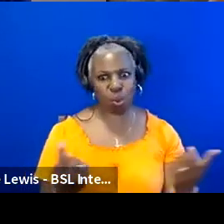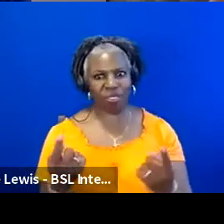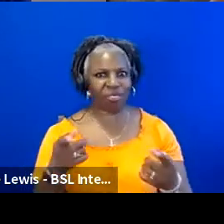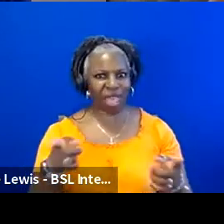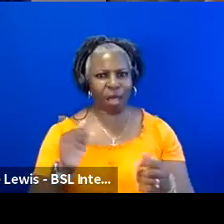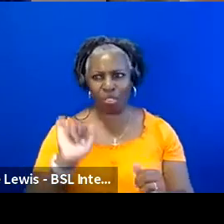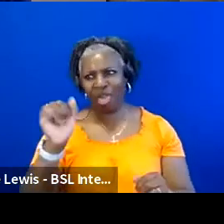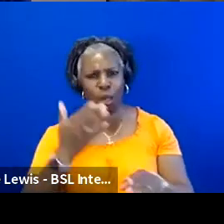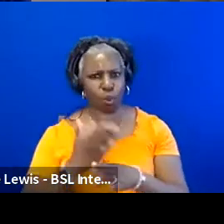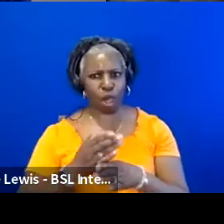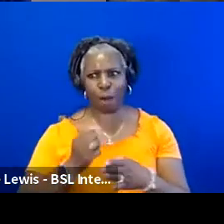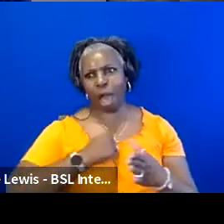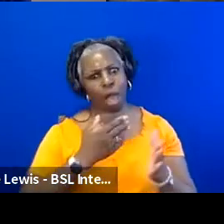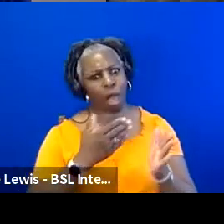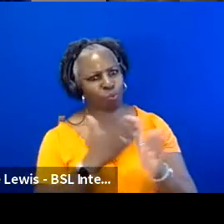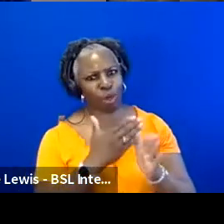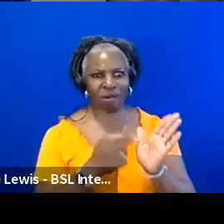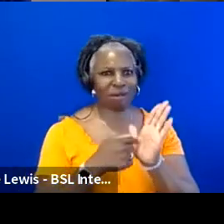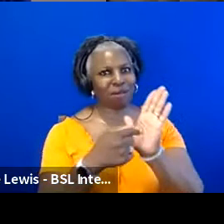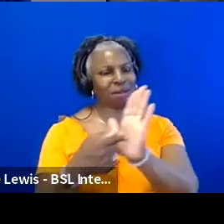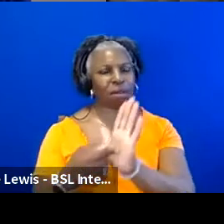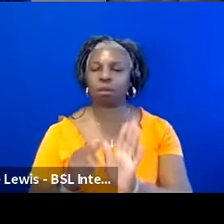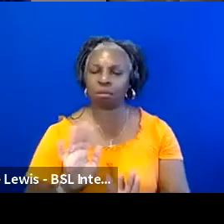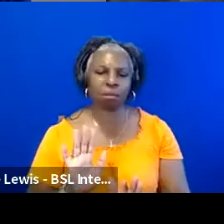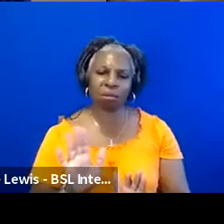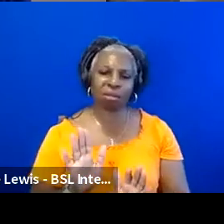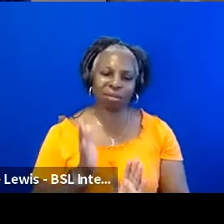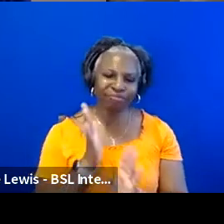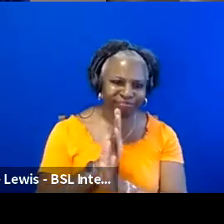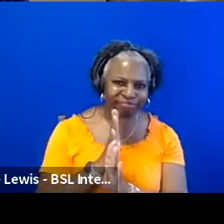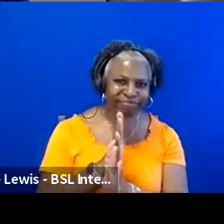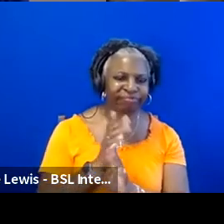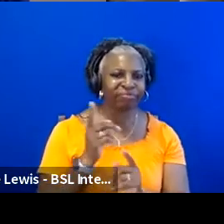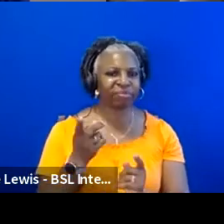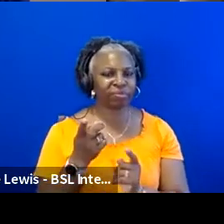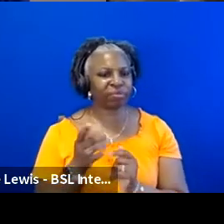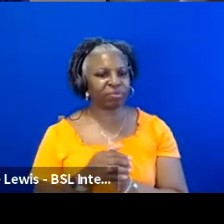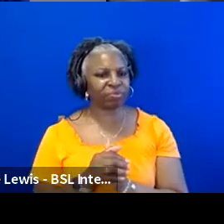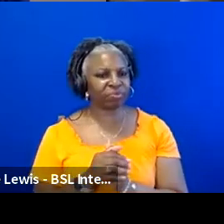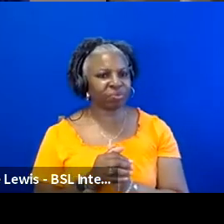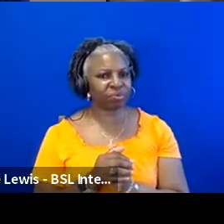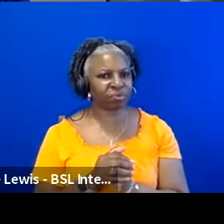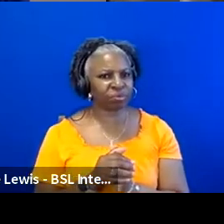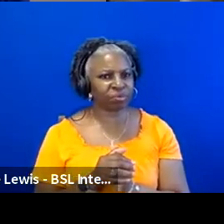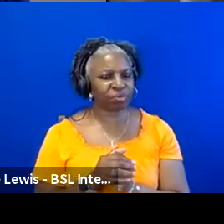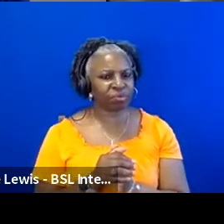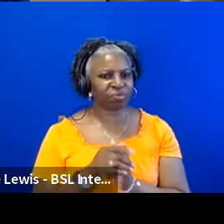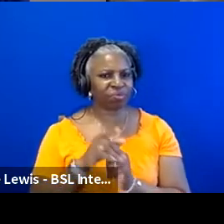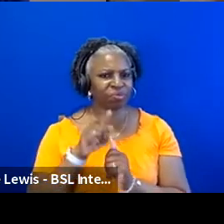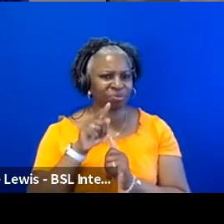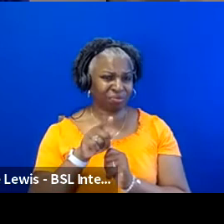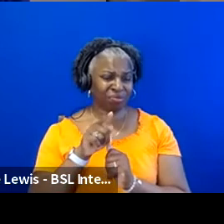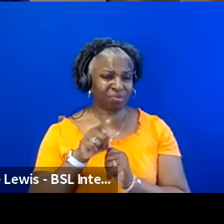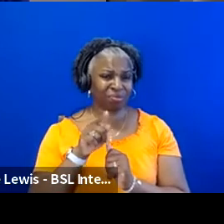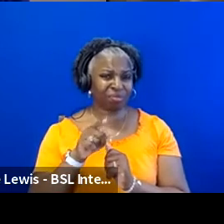I would absolutely agree, especially on Lina Jailat, and I would add Lina Atala too for their commitment to